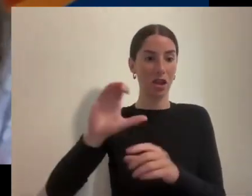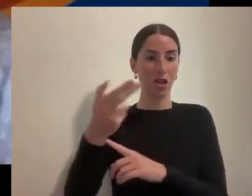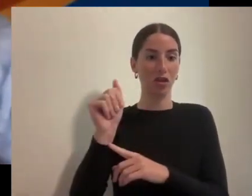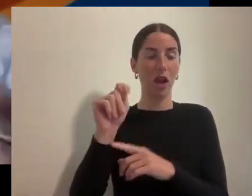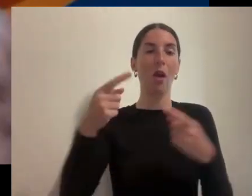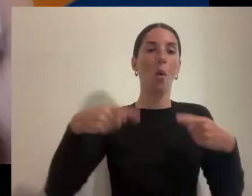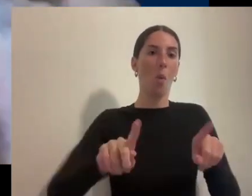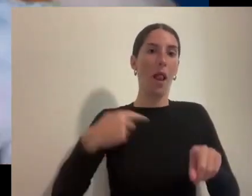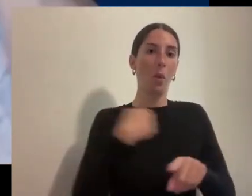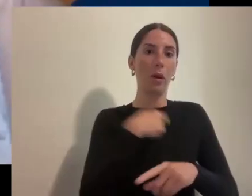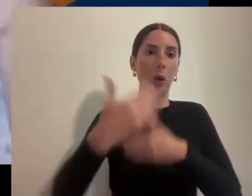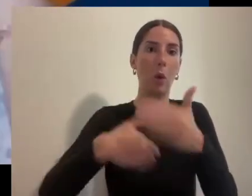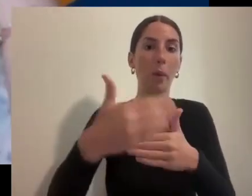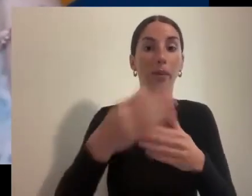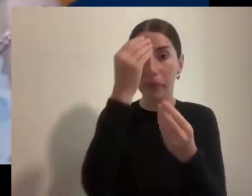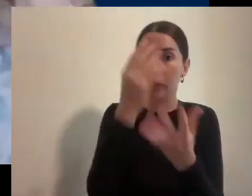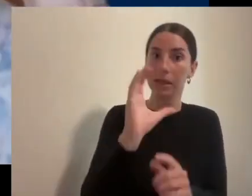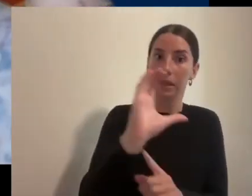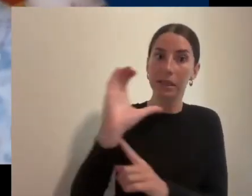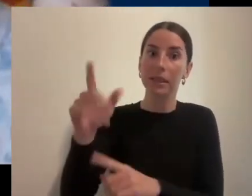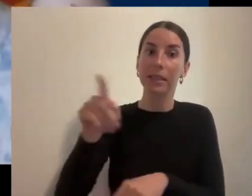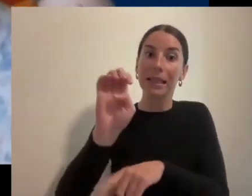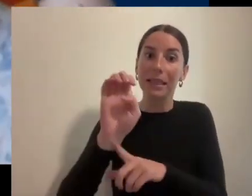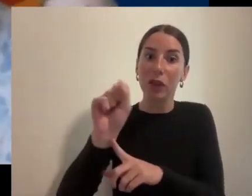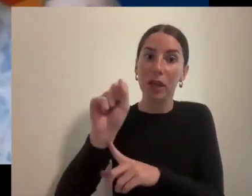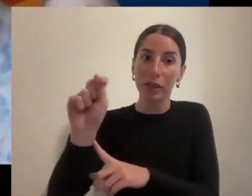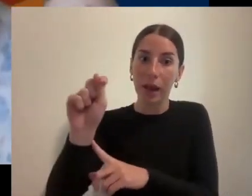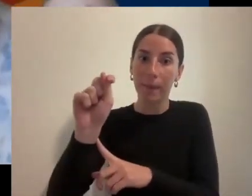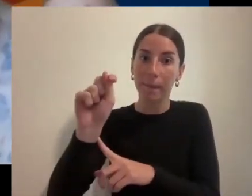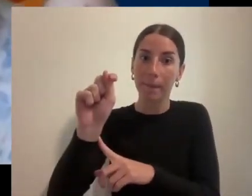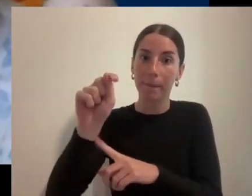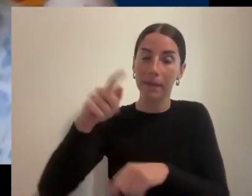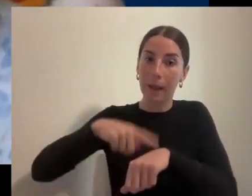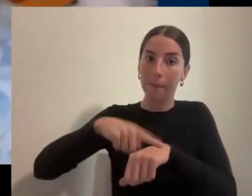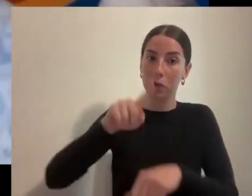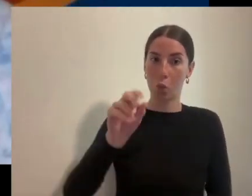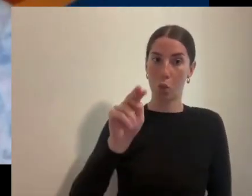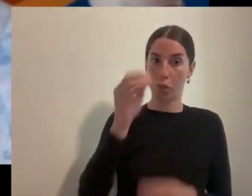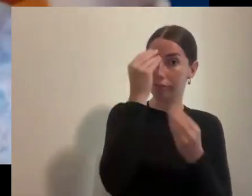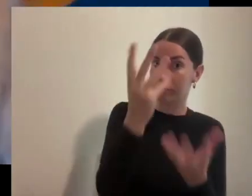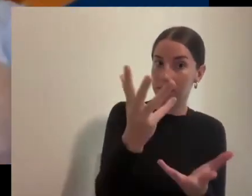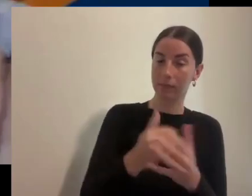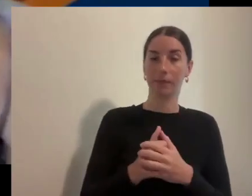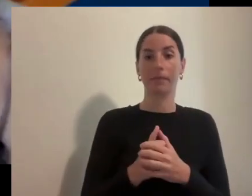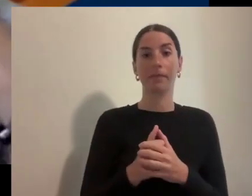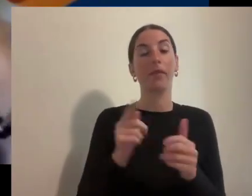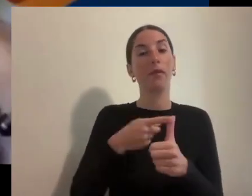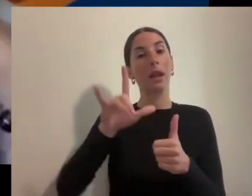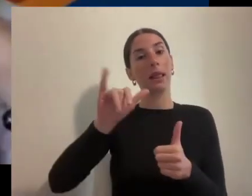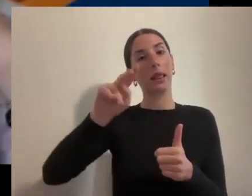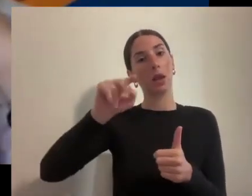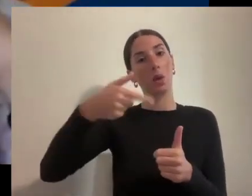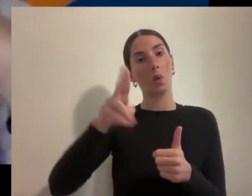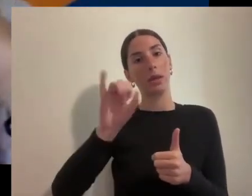reminder, CCC does operate on Eastern time zone. First, we have our linguistic AI and